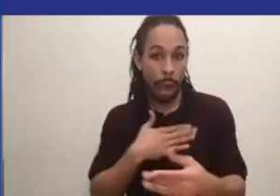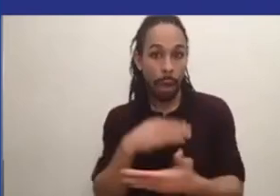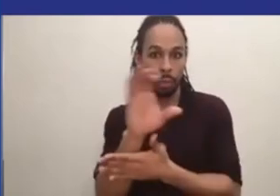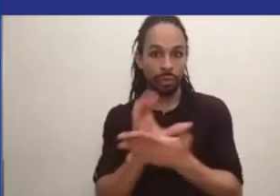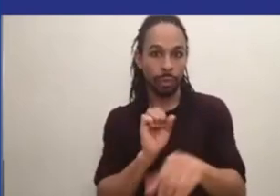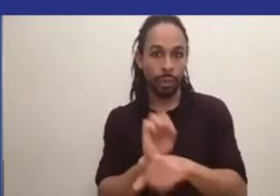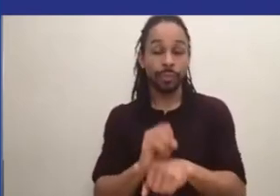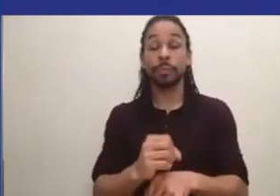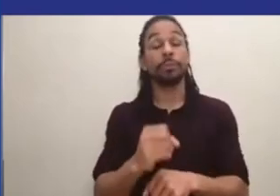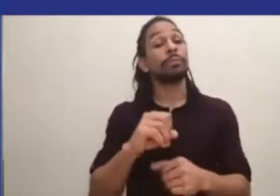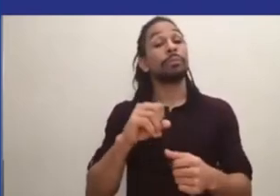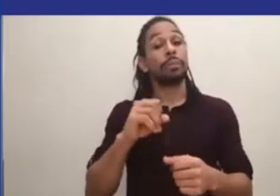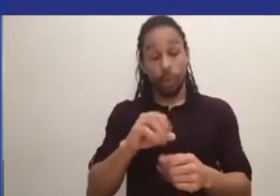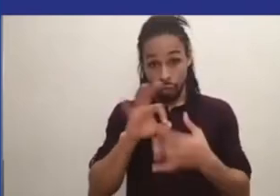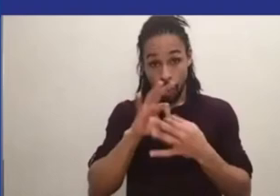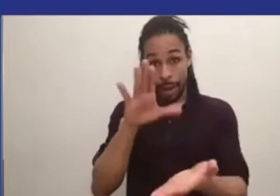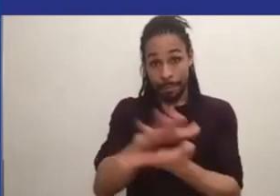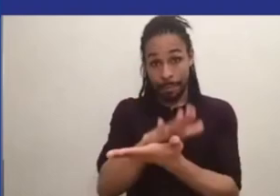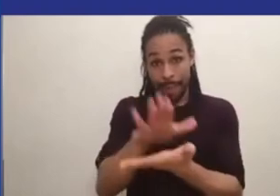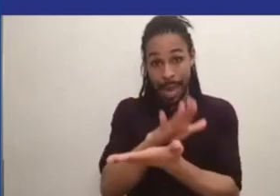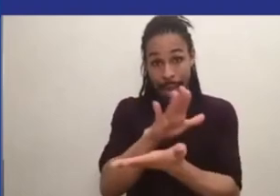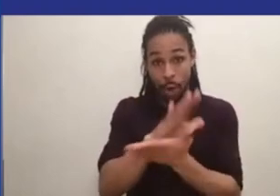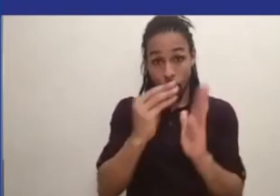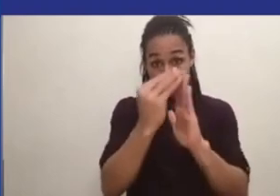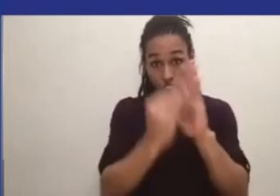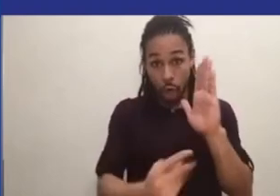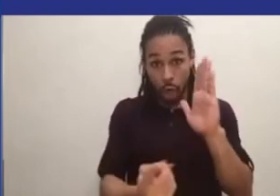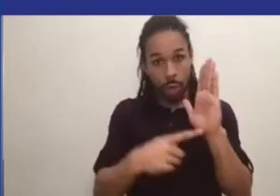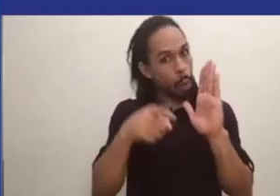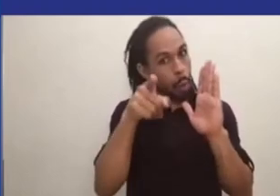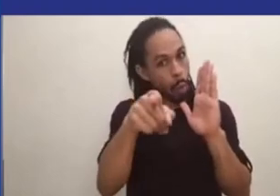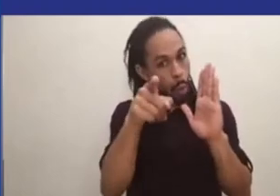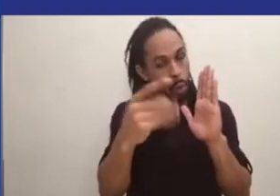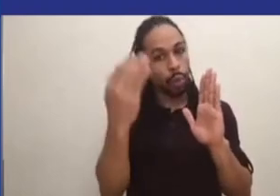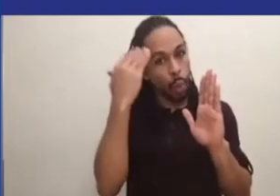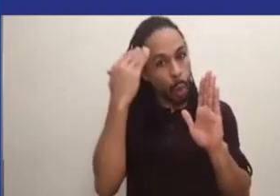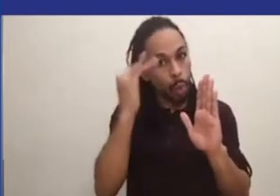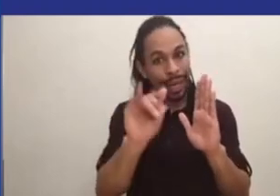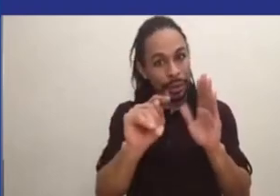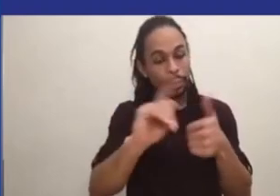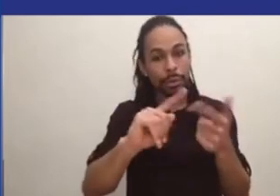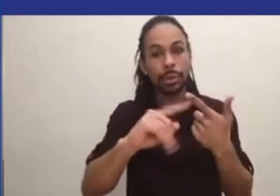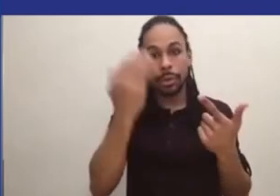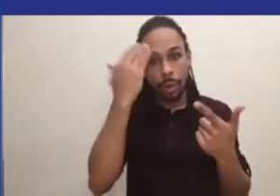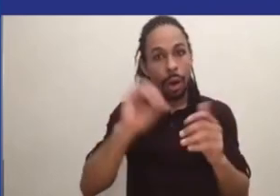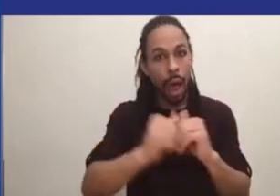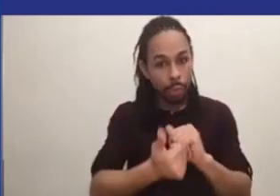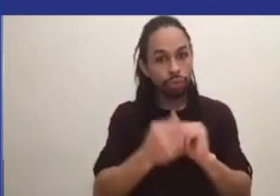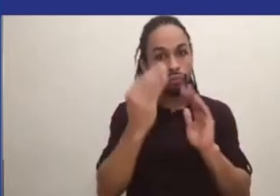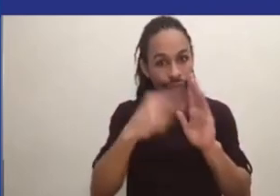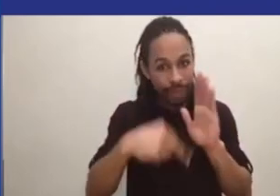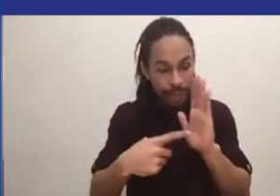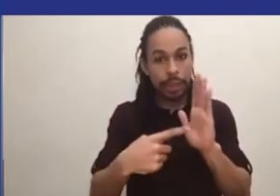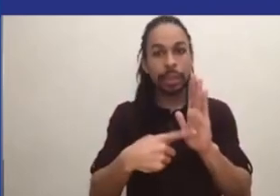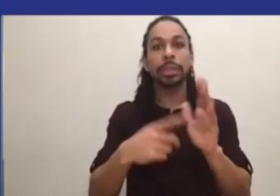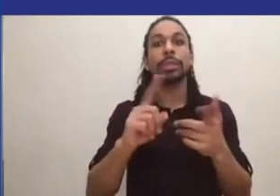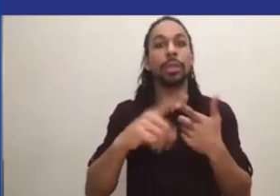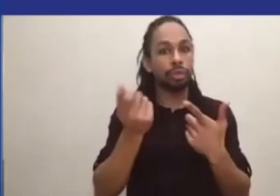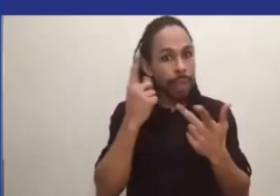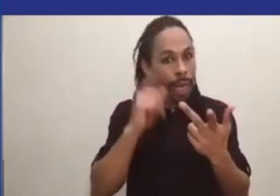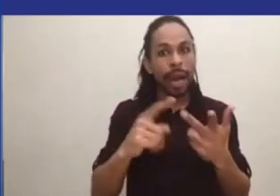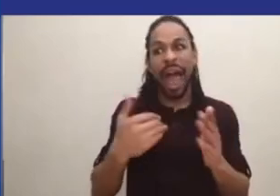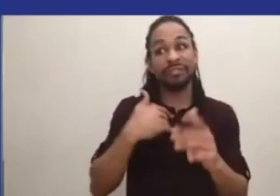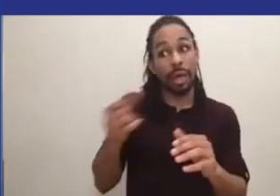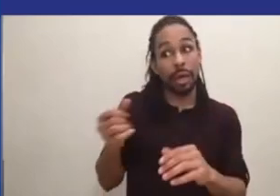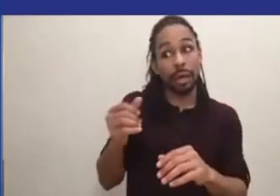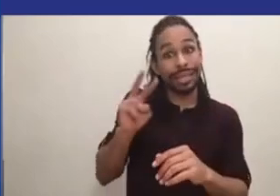know your paperwork, know, JaQuel said it, know how to read paperwork, know to have a second person who knows and understands paperwork. But I think